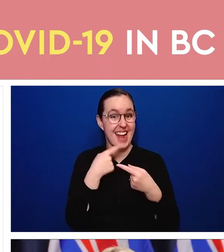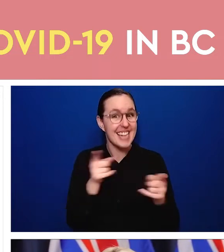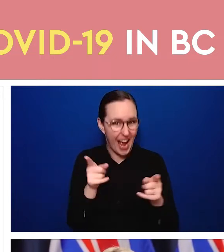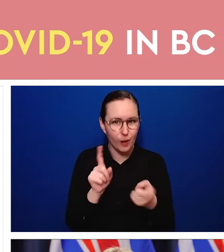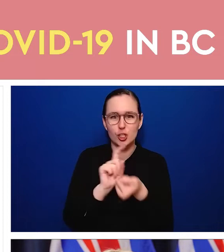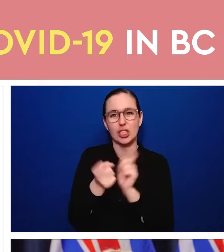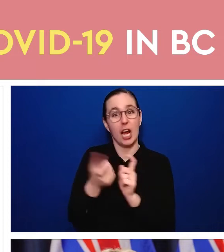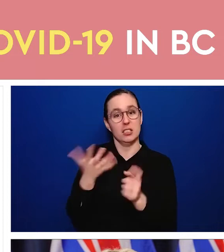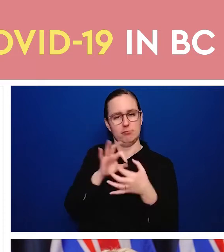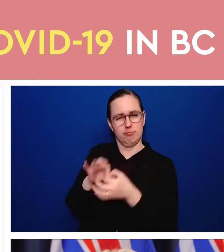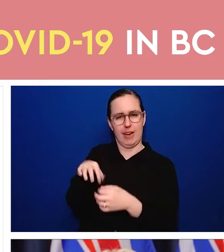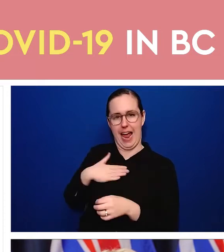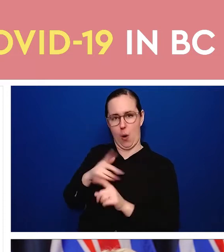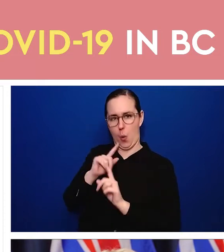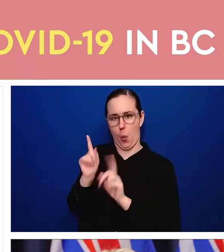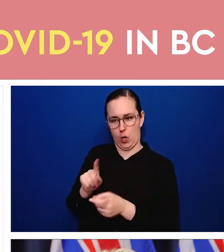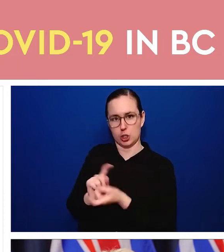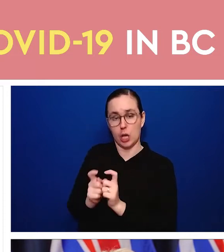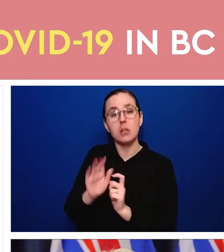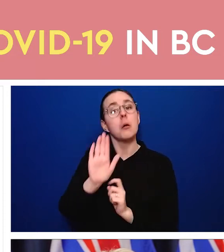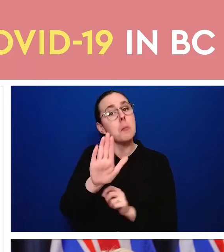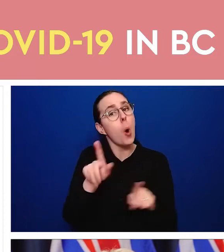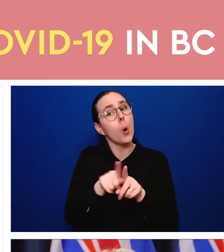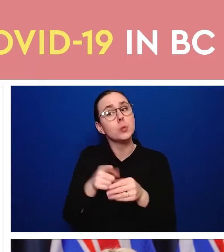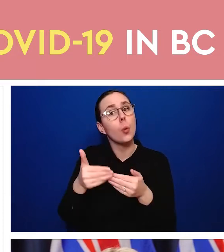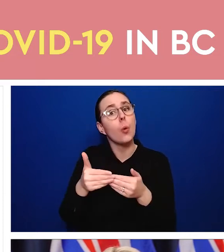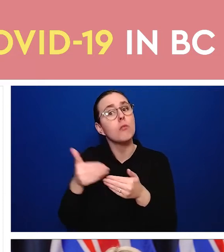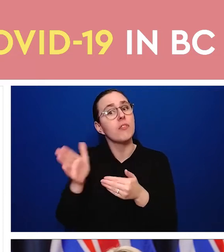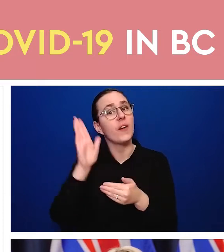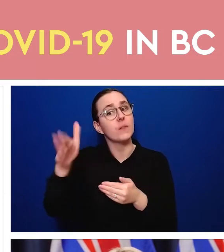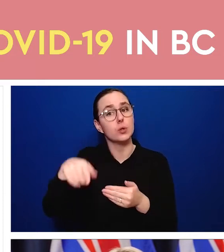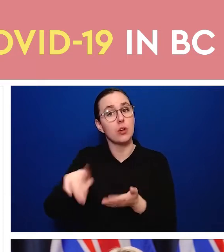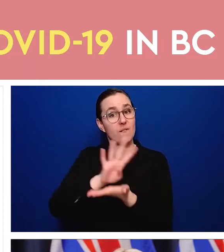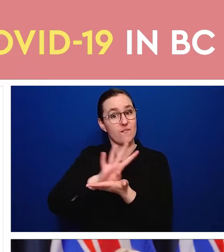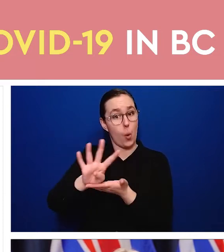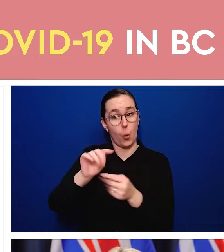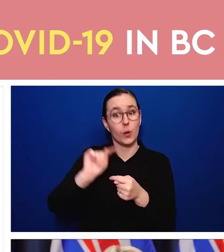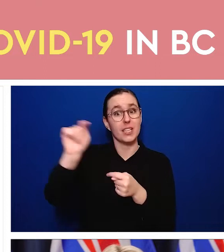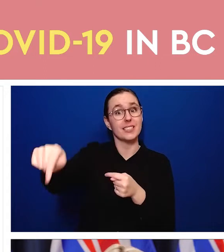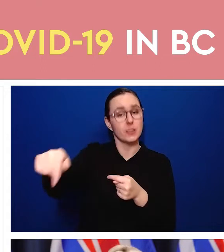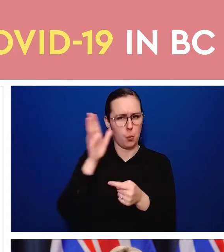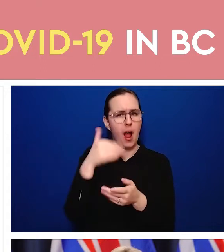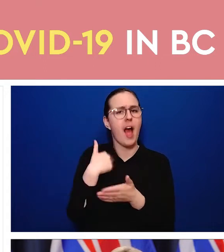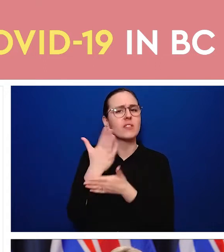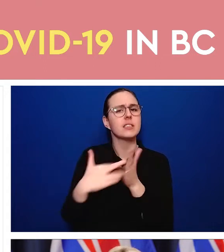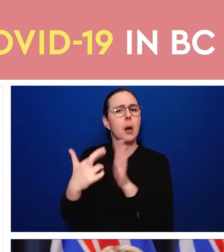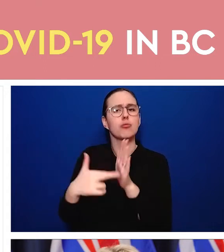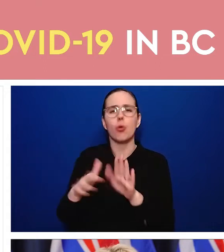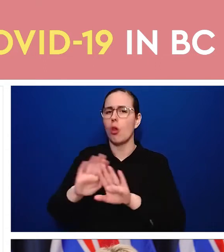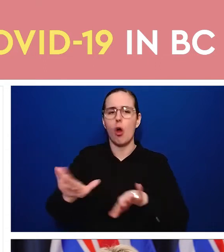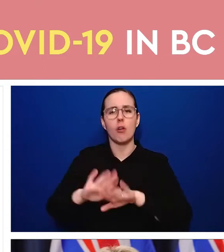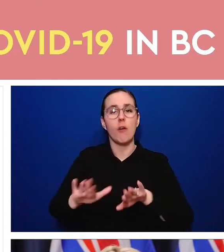orders in another 4 weeks, effective Friday, April 8th. And that is, of course, assuming that our